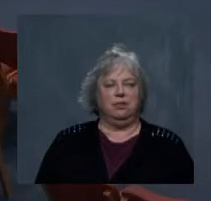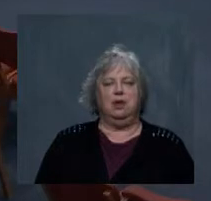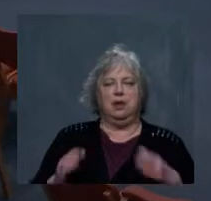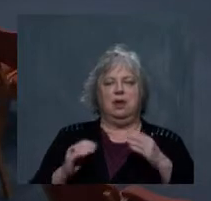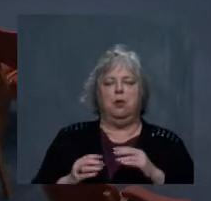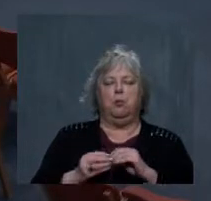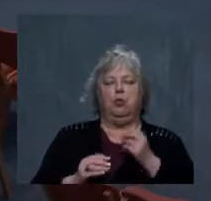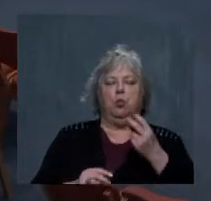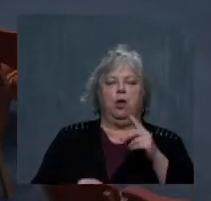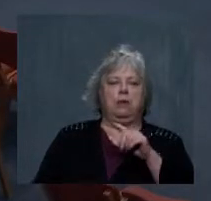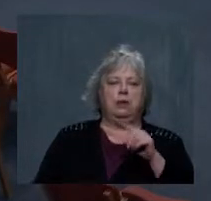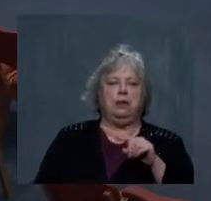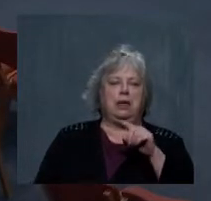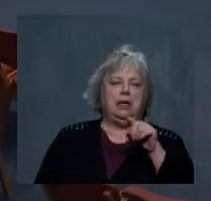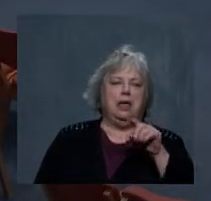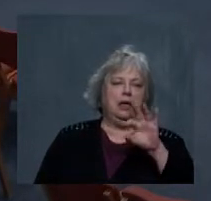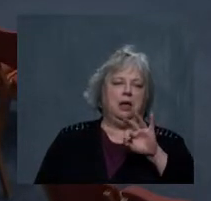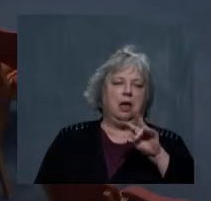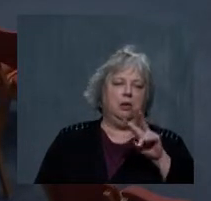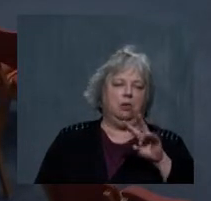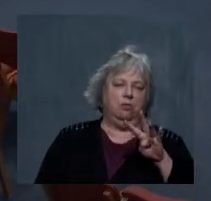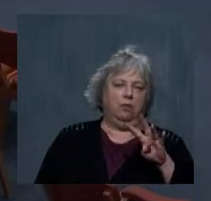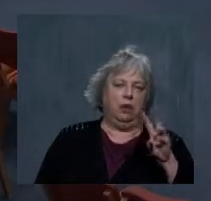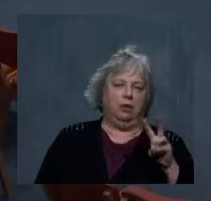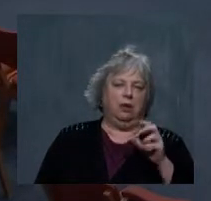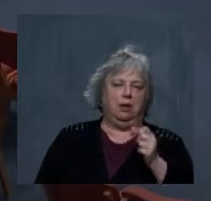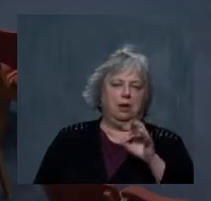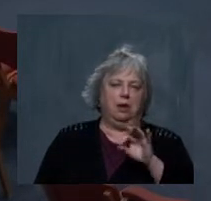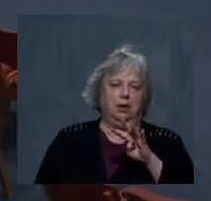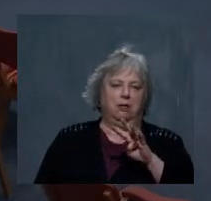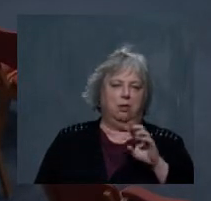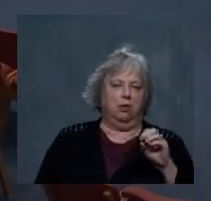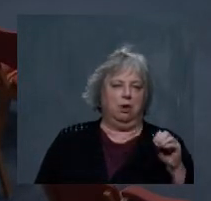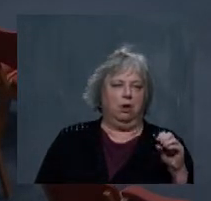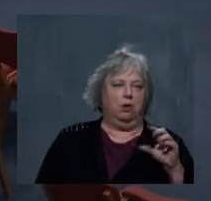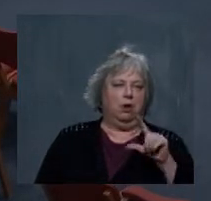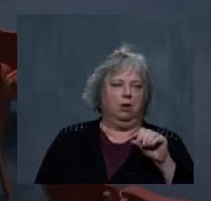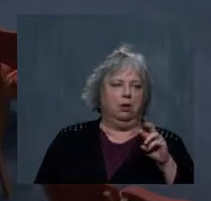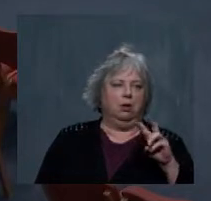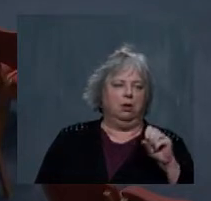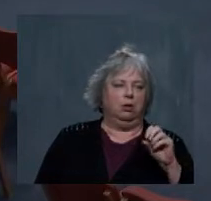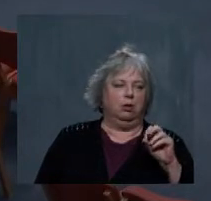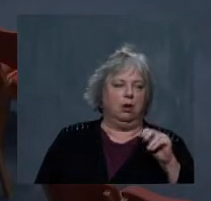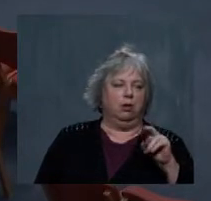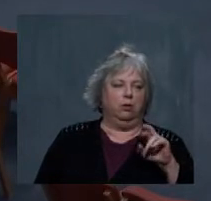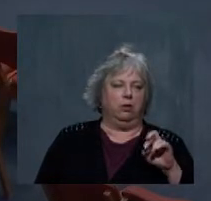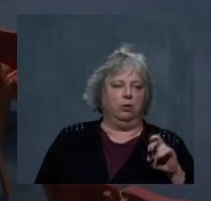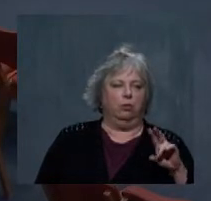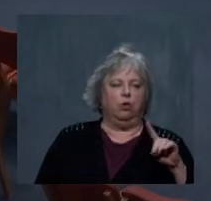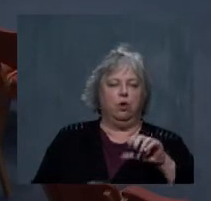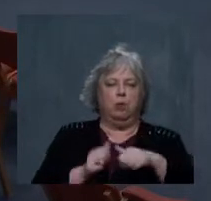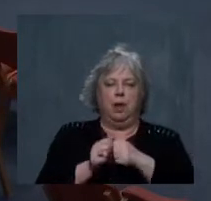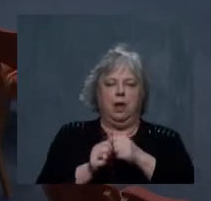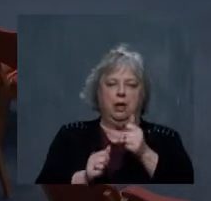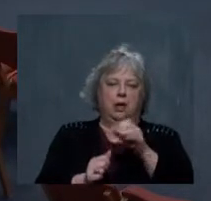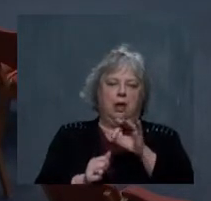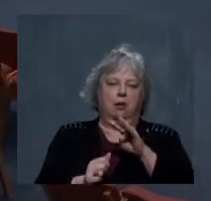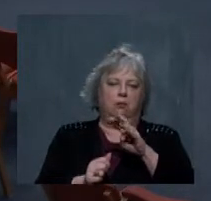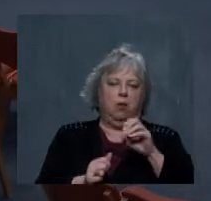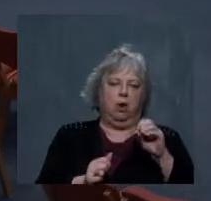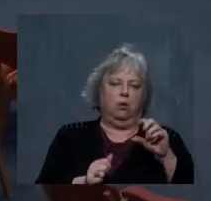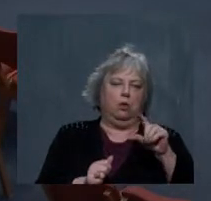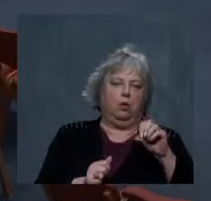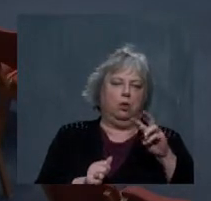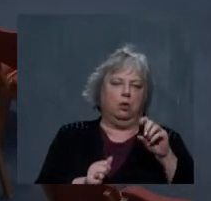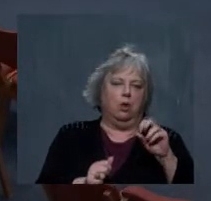number 12, file number Z-9246, 19400 Lawson Road, long form PCD, located behind 19400 Lawson